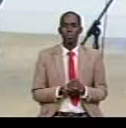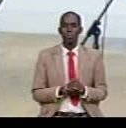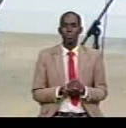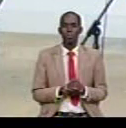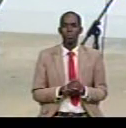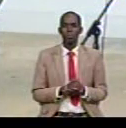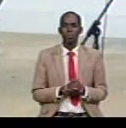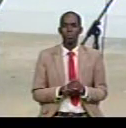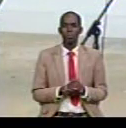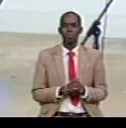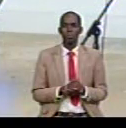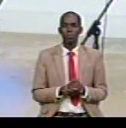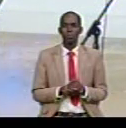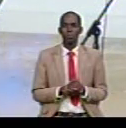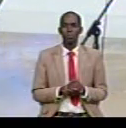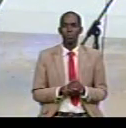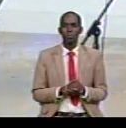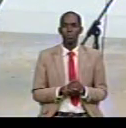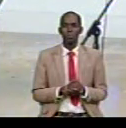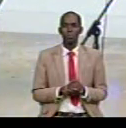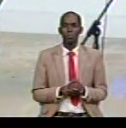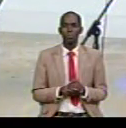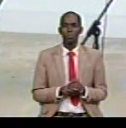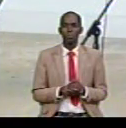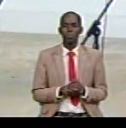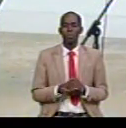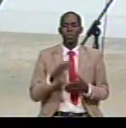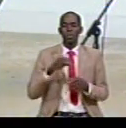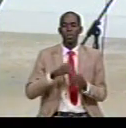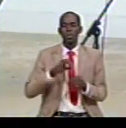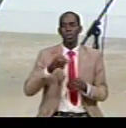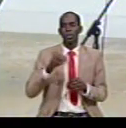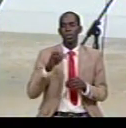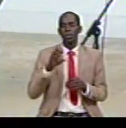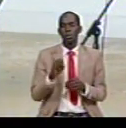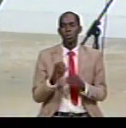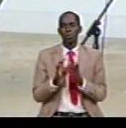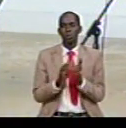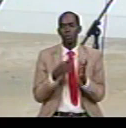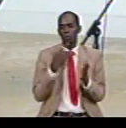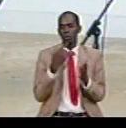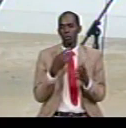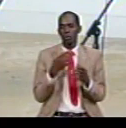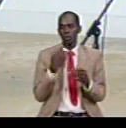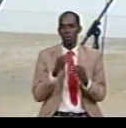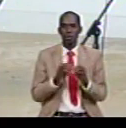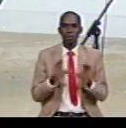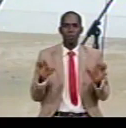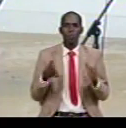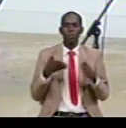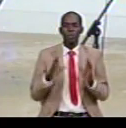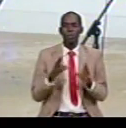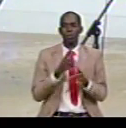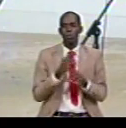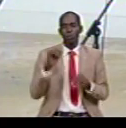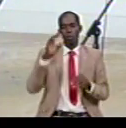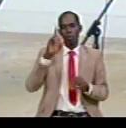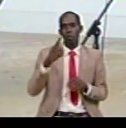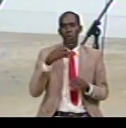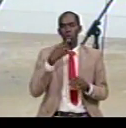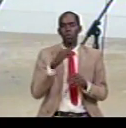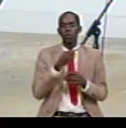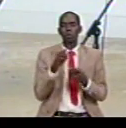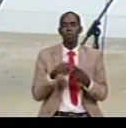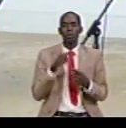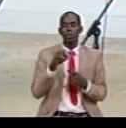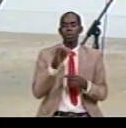in James, it's very clear. The Bible tells us, let no man say when he's tempted, I'm tempted of the Lord.